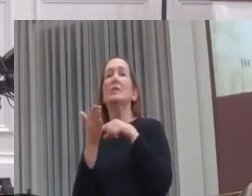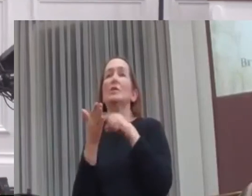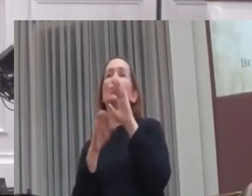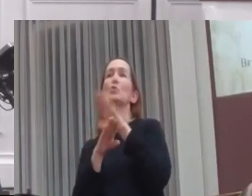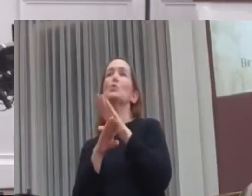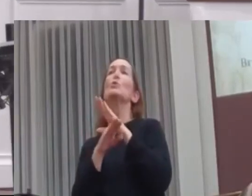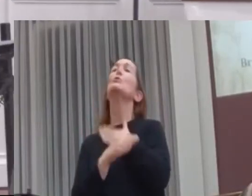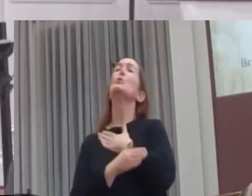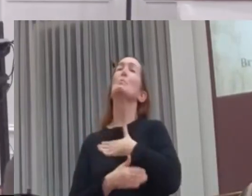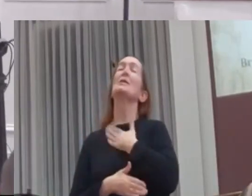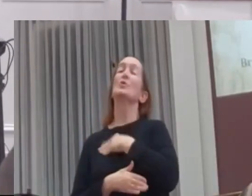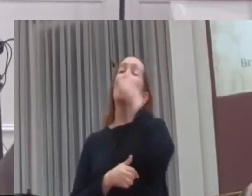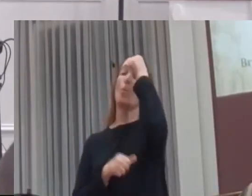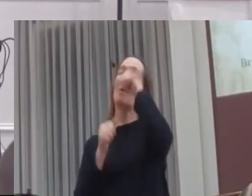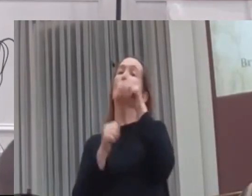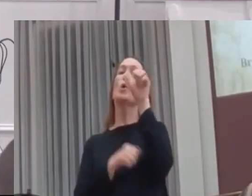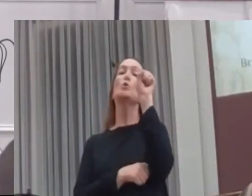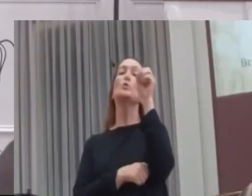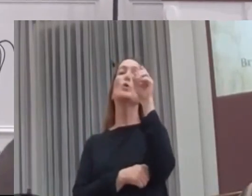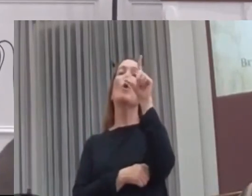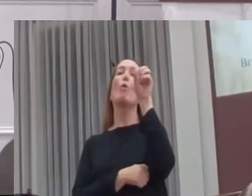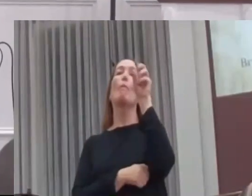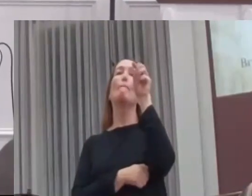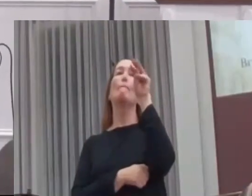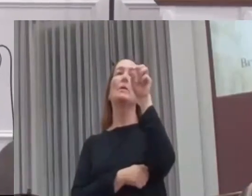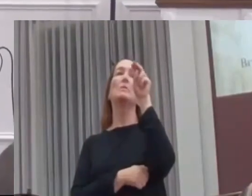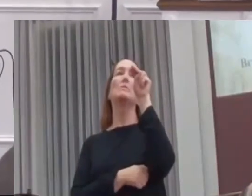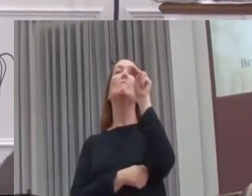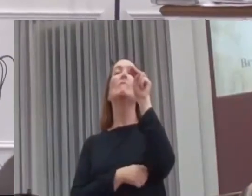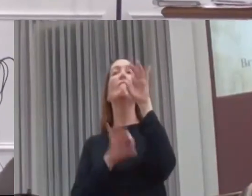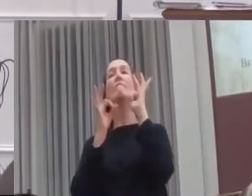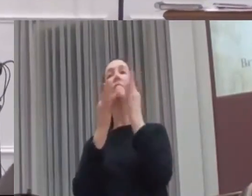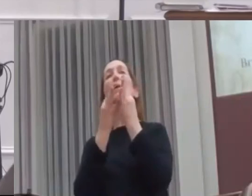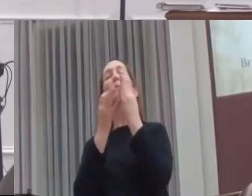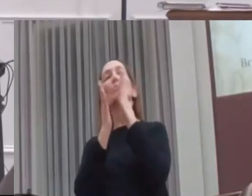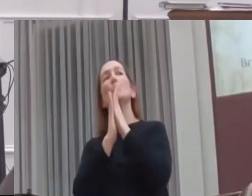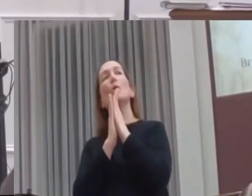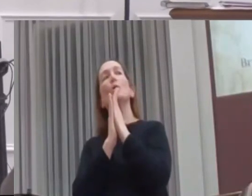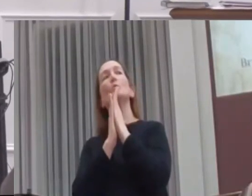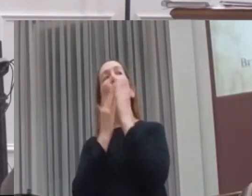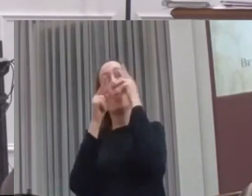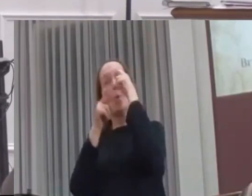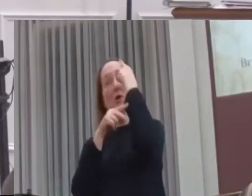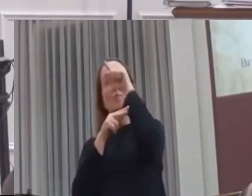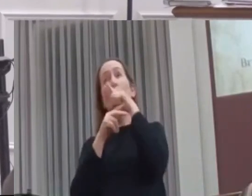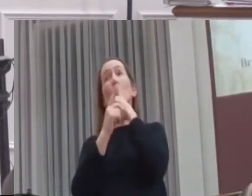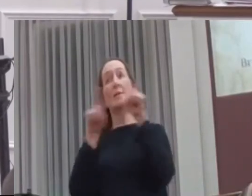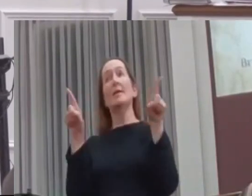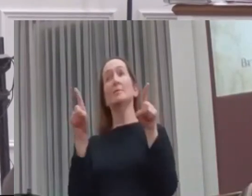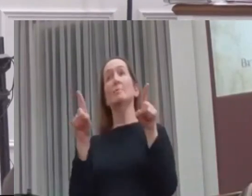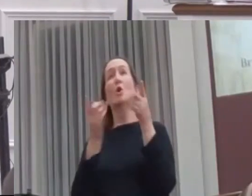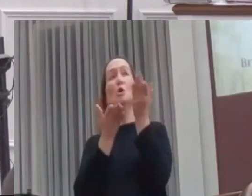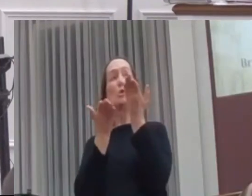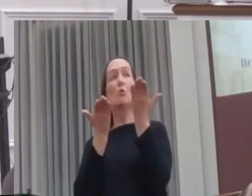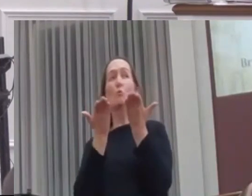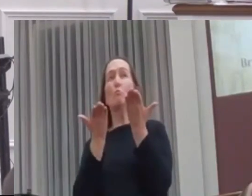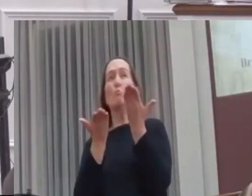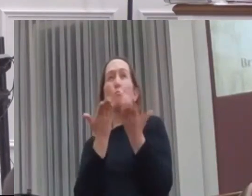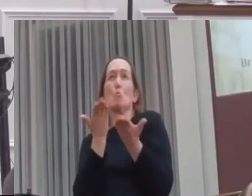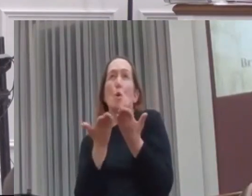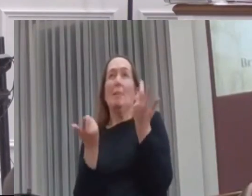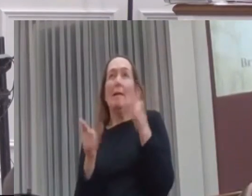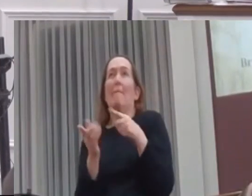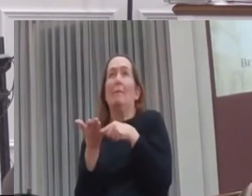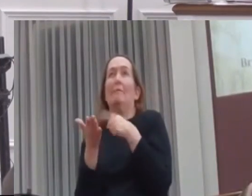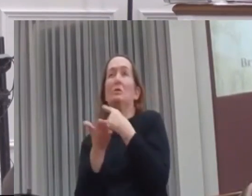here. And so would encourage you, please keep the Solomon family in your prayers and watch